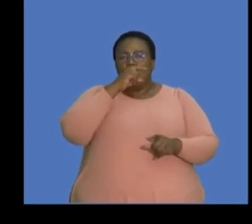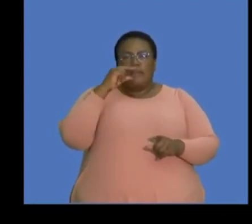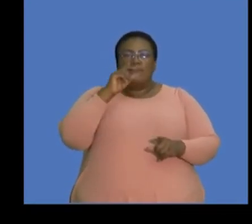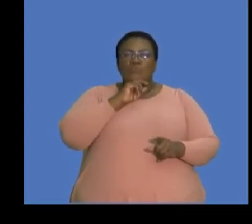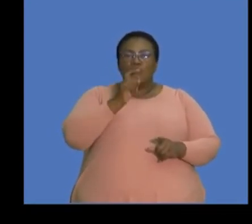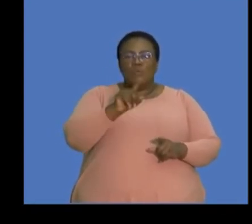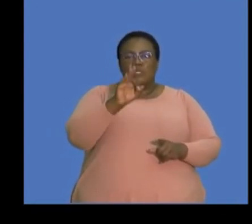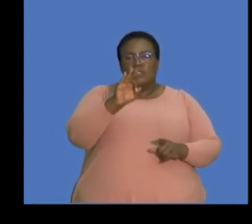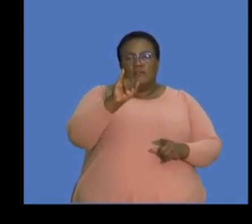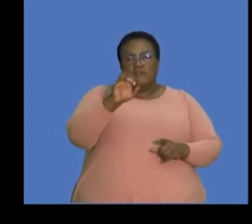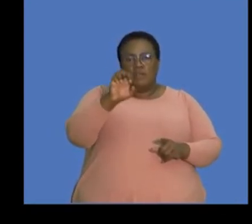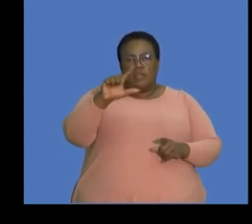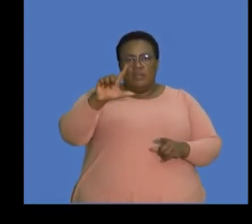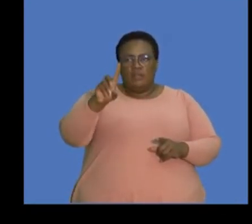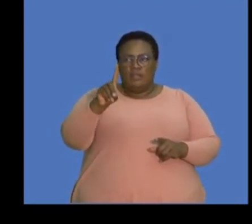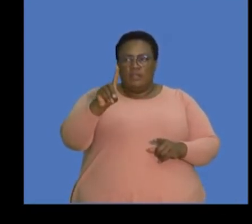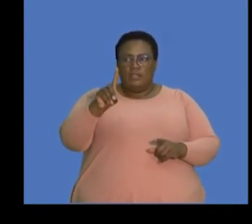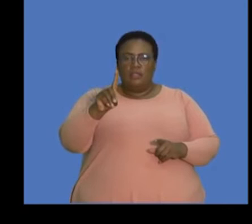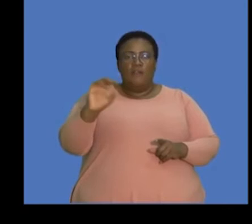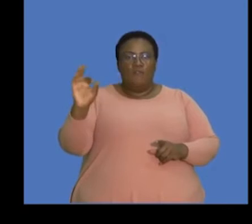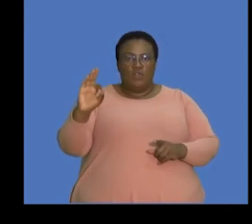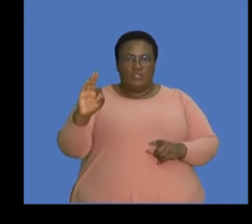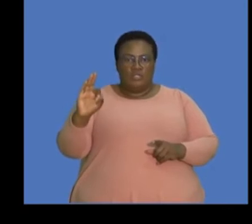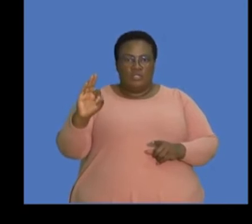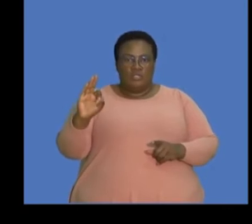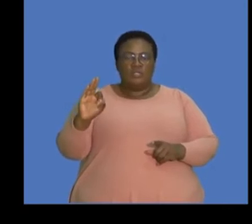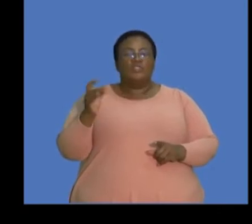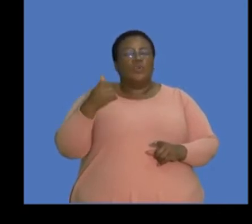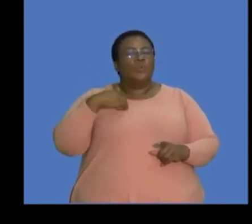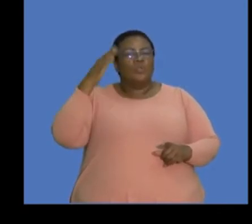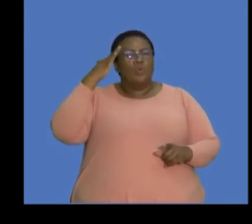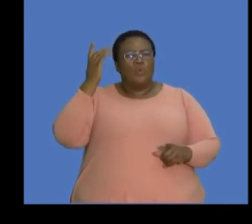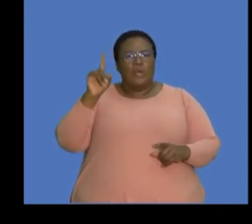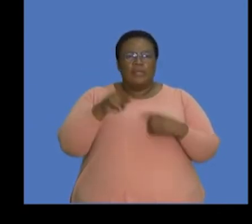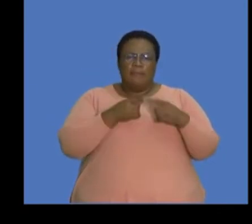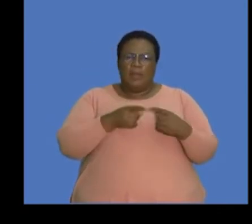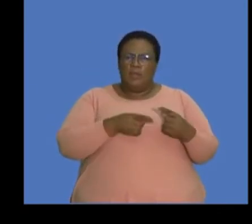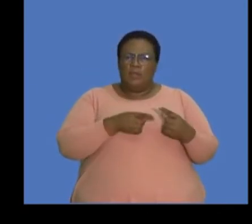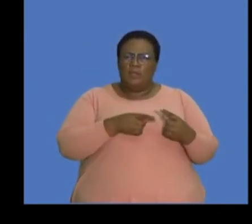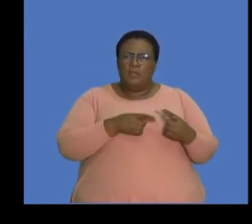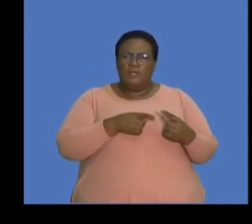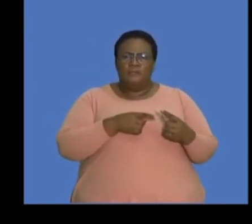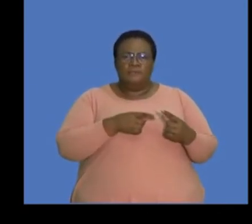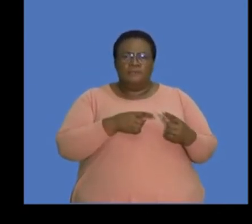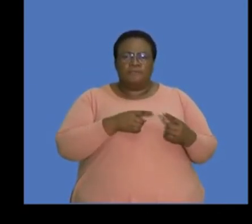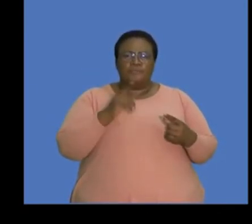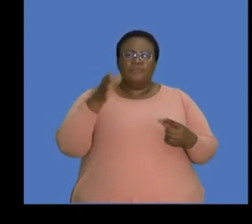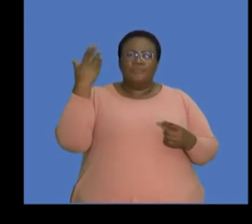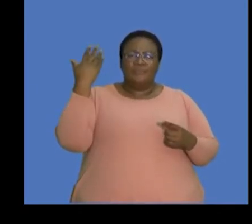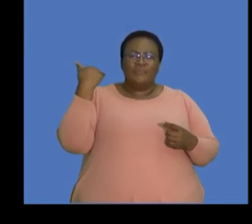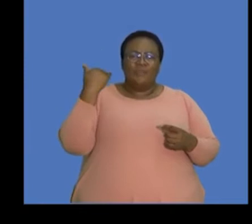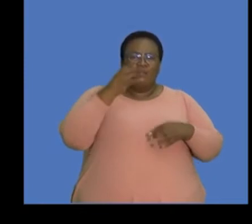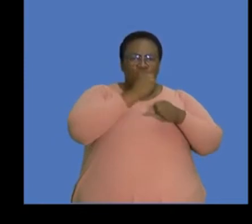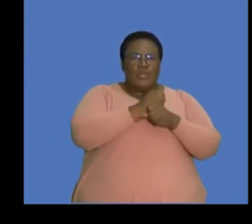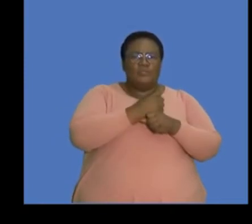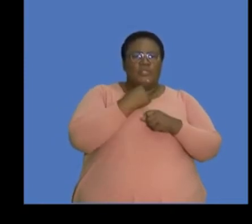this non-contact force is actually a field force. So what do we know already from, you know, our earlier grades? That